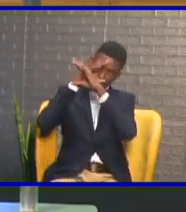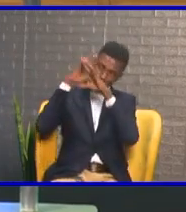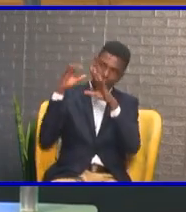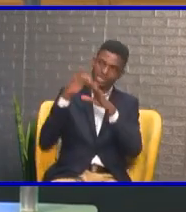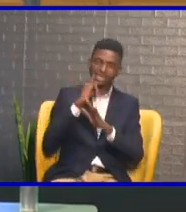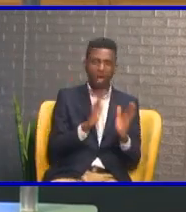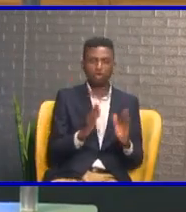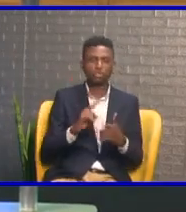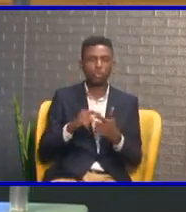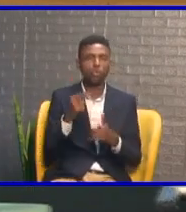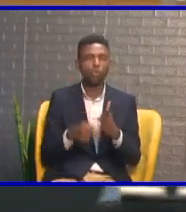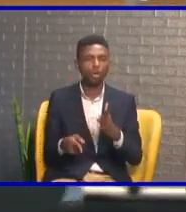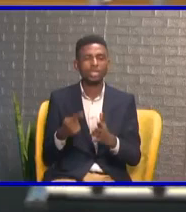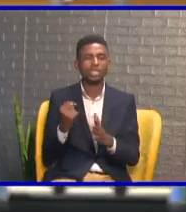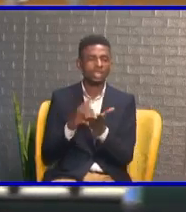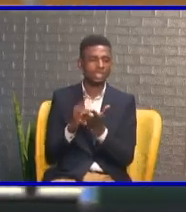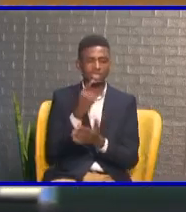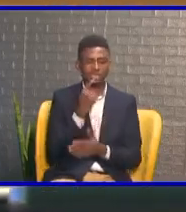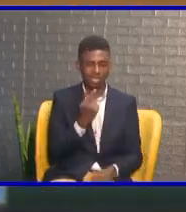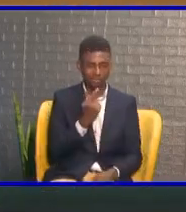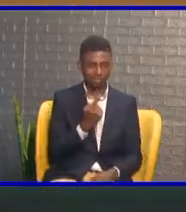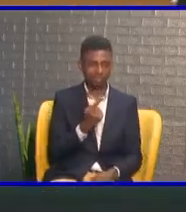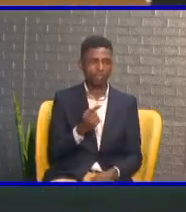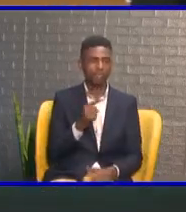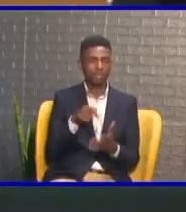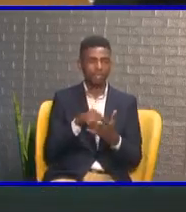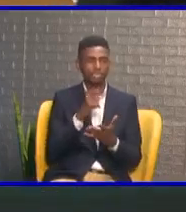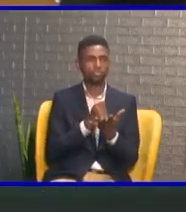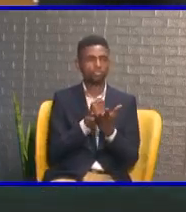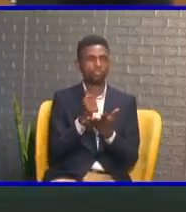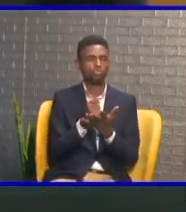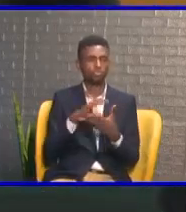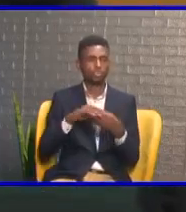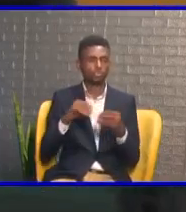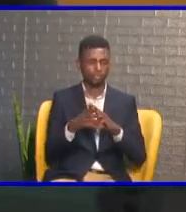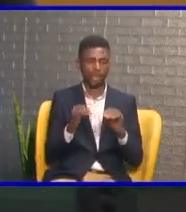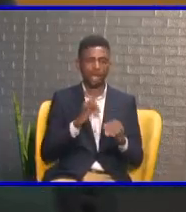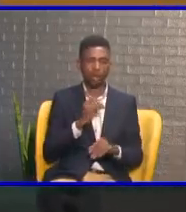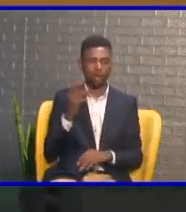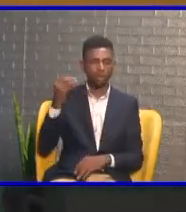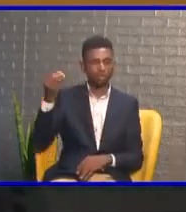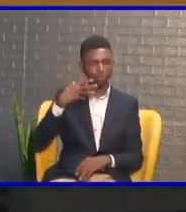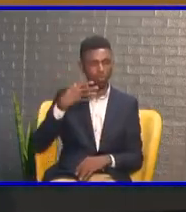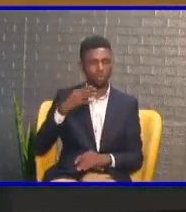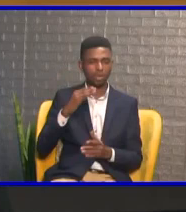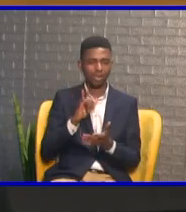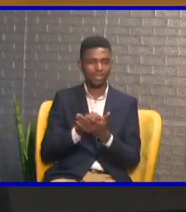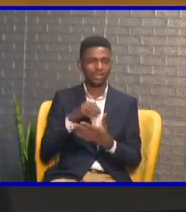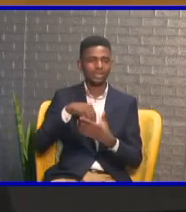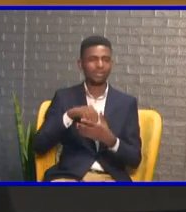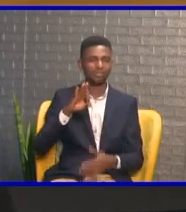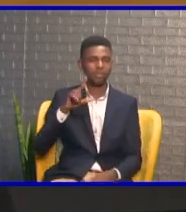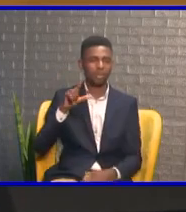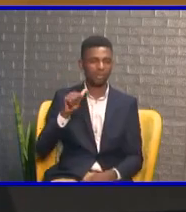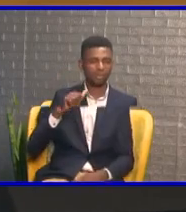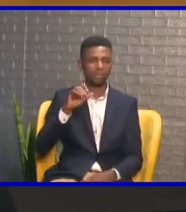said. I heard this, and this is a true story. I was told that somewhere in Florida, something happened. Two people went